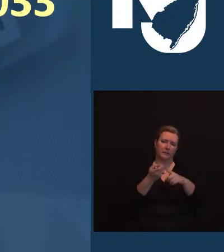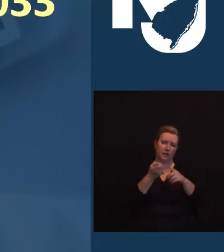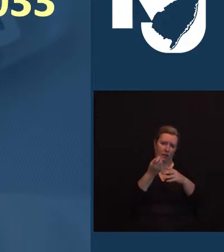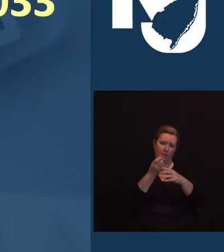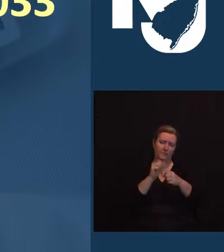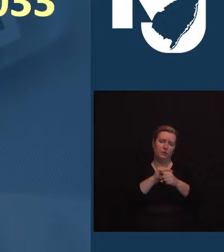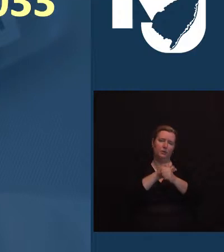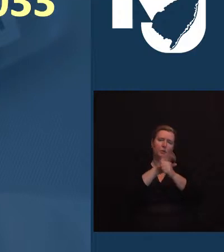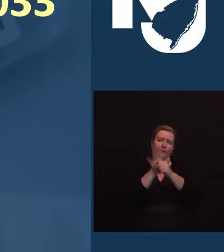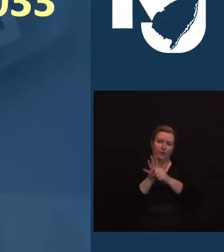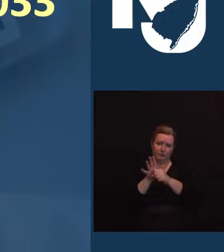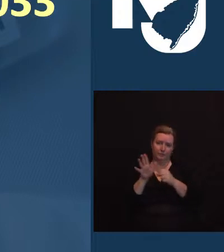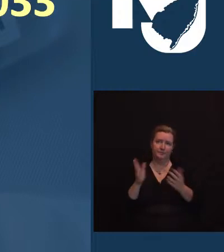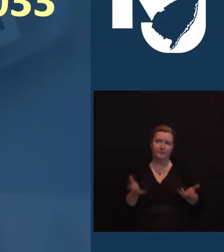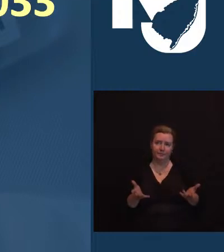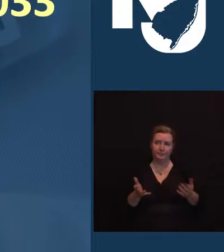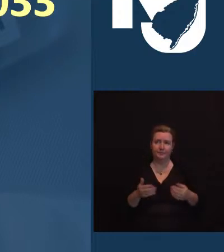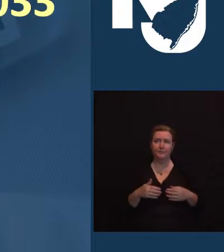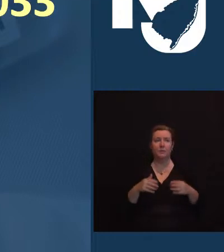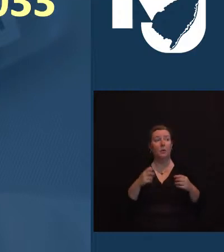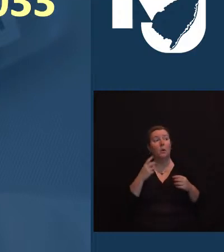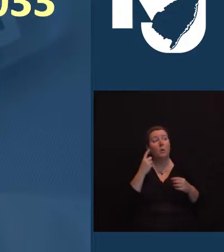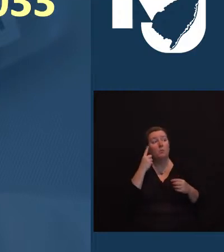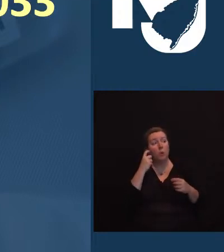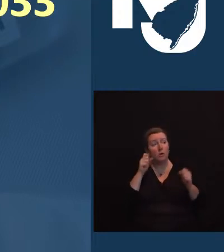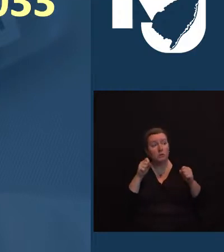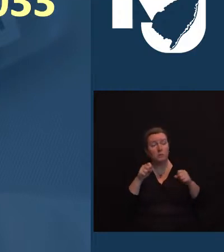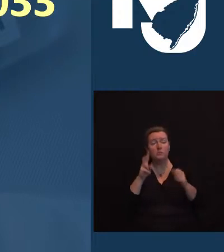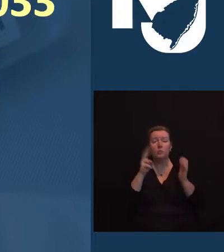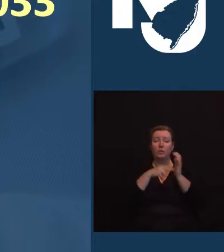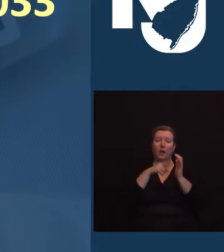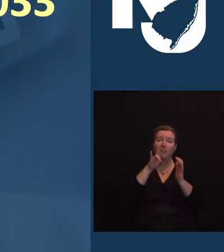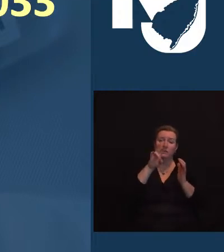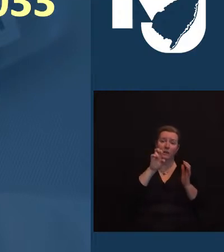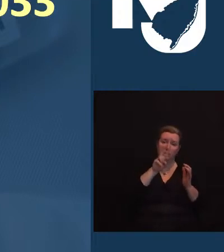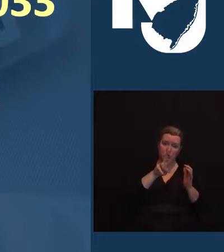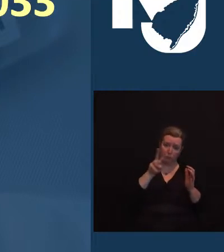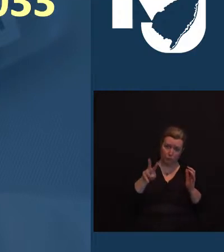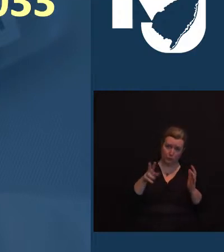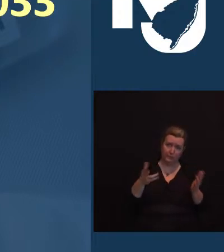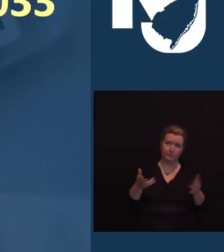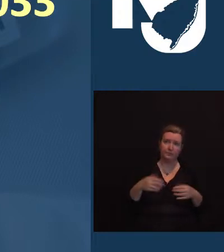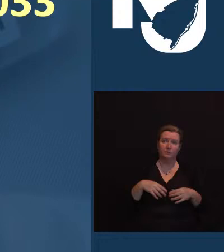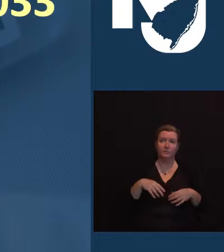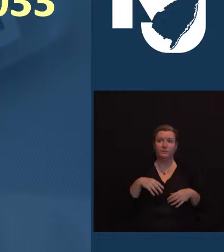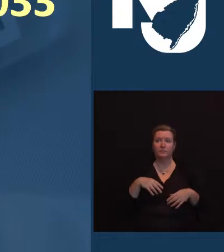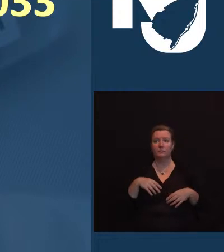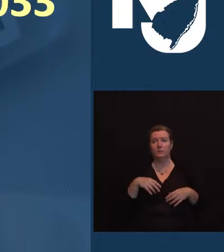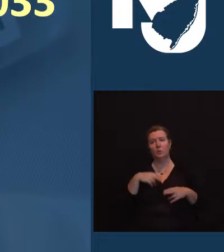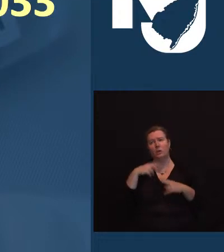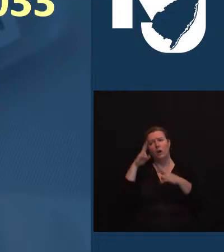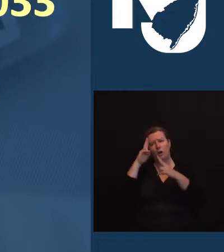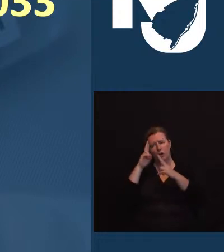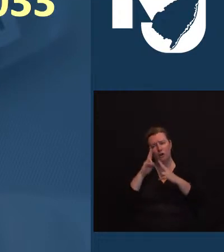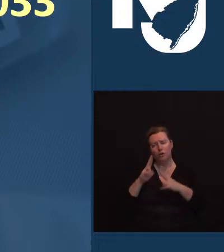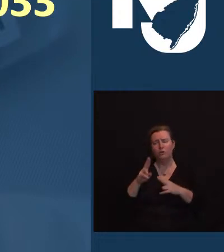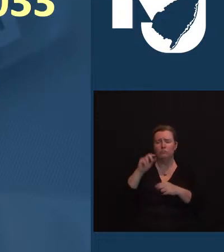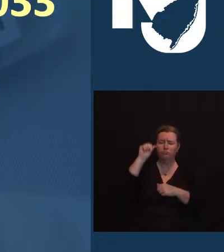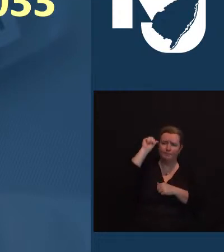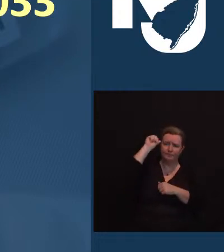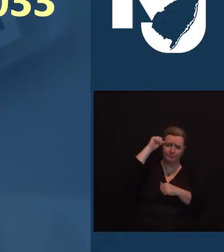2,722, and you can see the unfathomable lost. And let's take a couple of minutes to remember several more of those we have lost during the